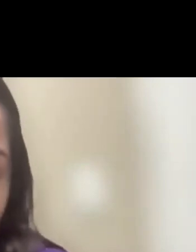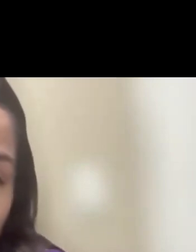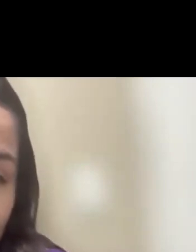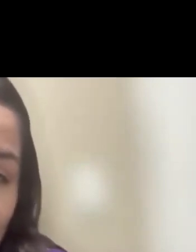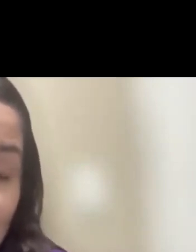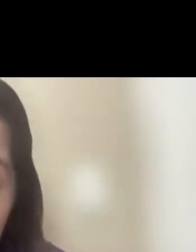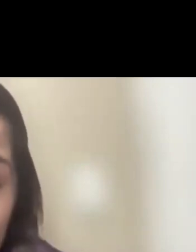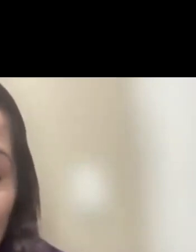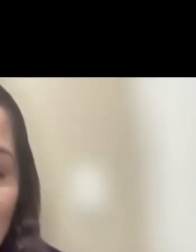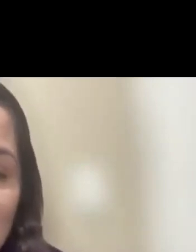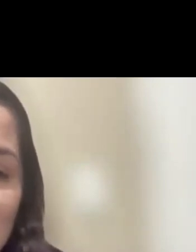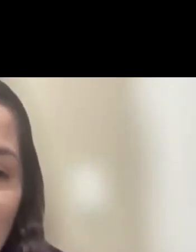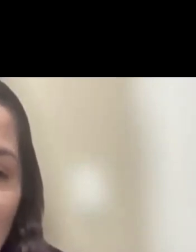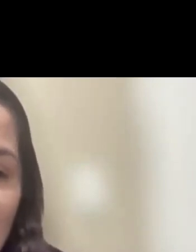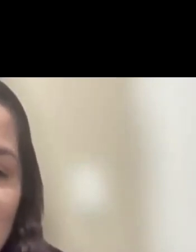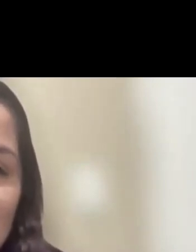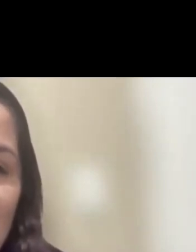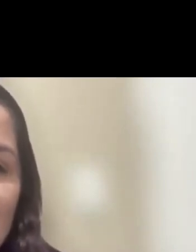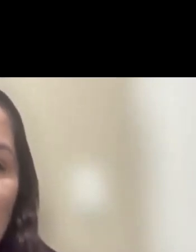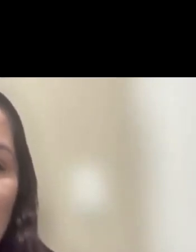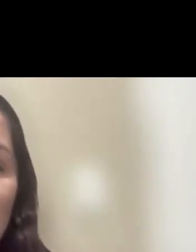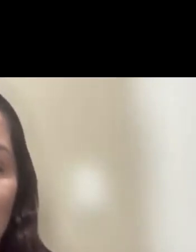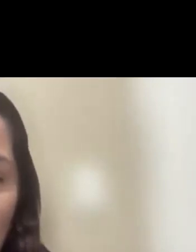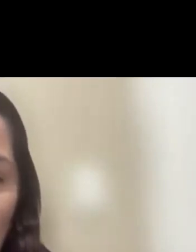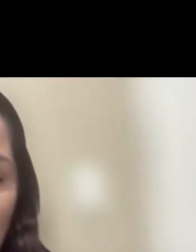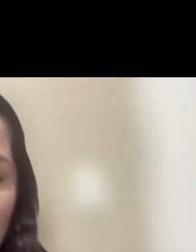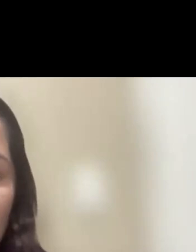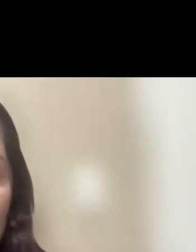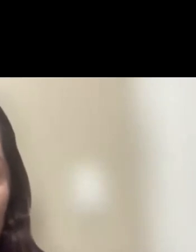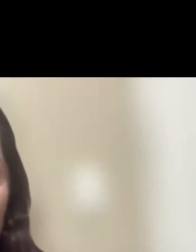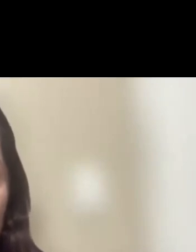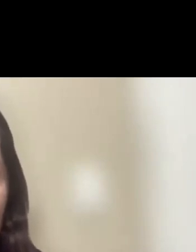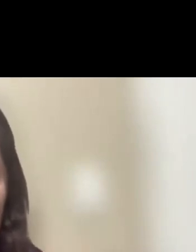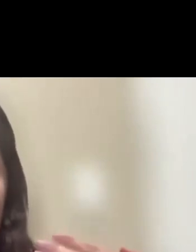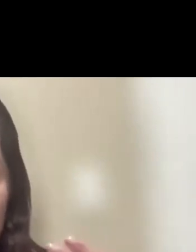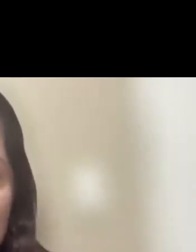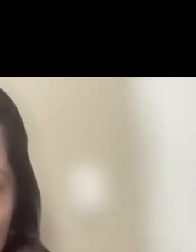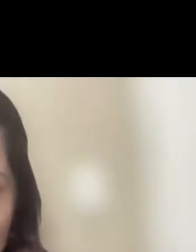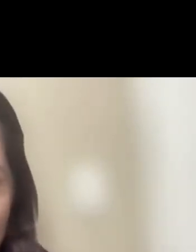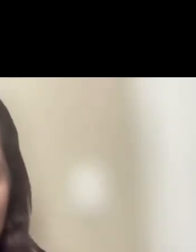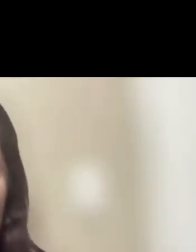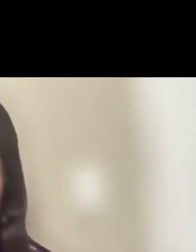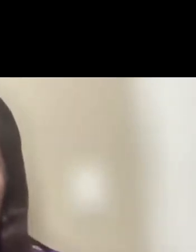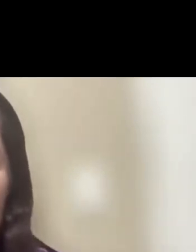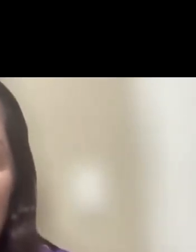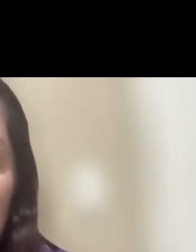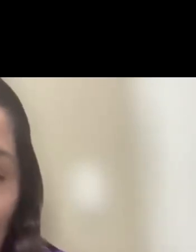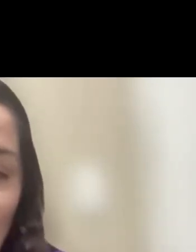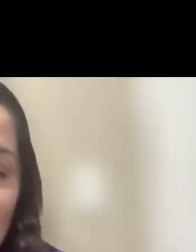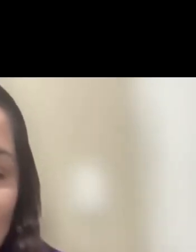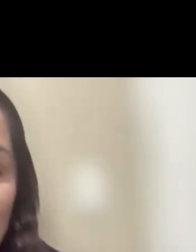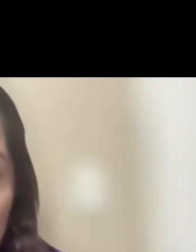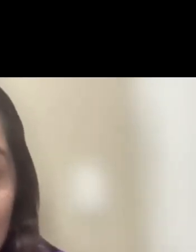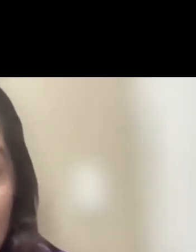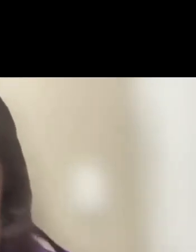got this diagnosis in Mexico, so I didn't realize what a struggle it would be coming back to the States and getting the